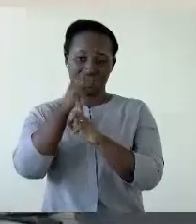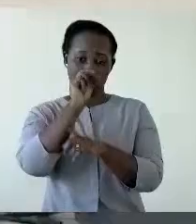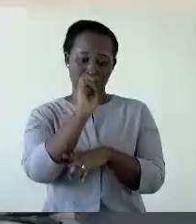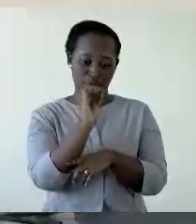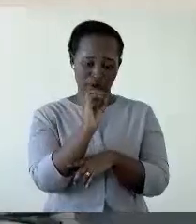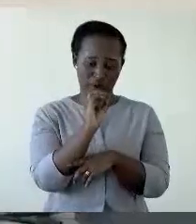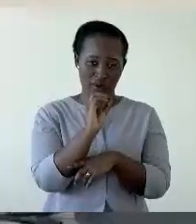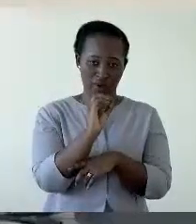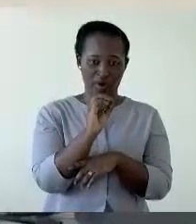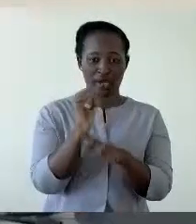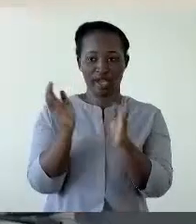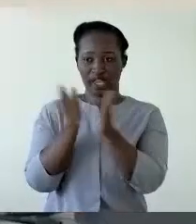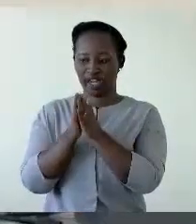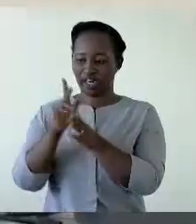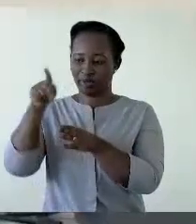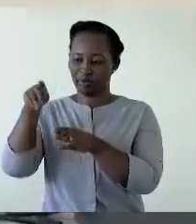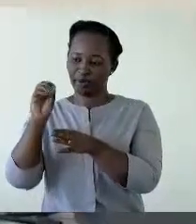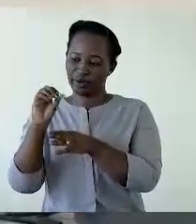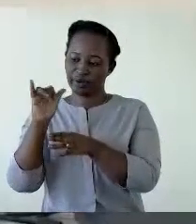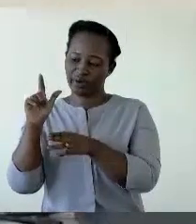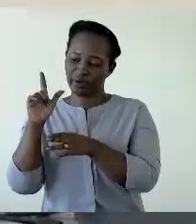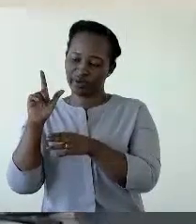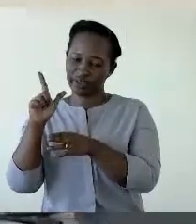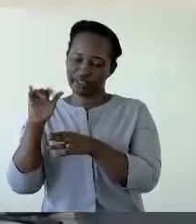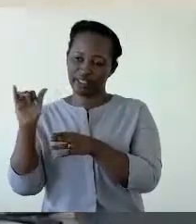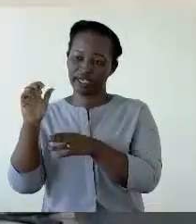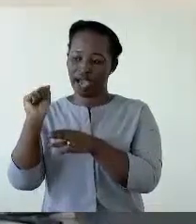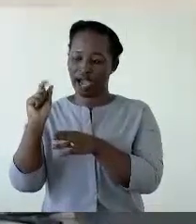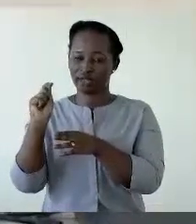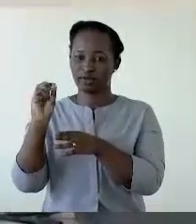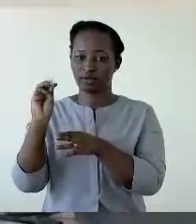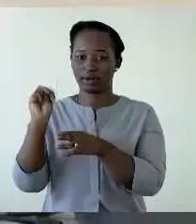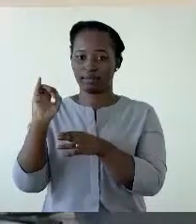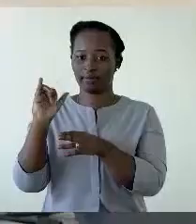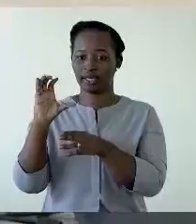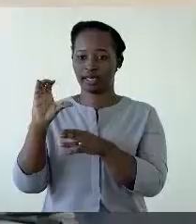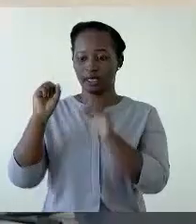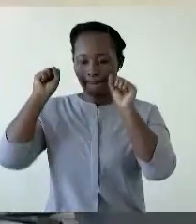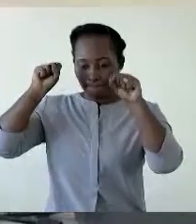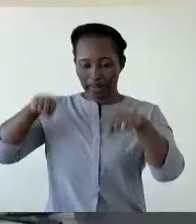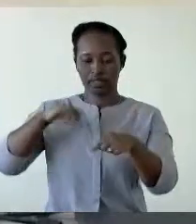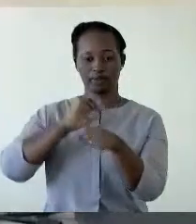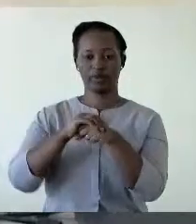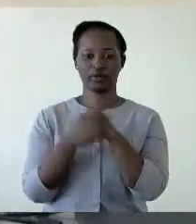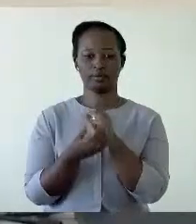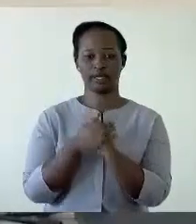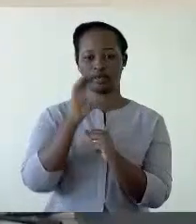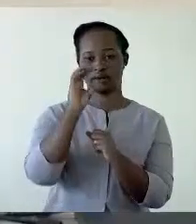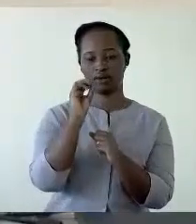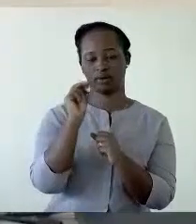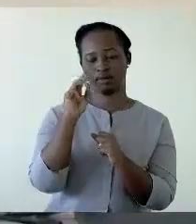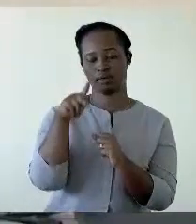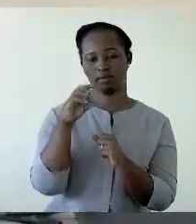monoatomic and a polyatomic, it's possible to make a compound. And from here, we can deduce the name. This